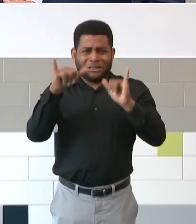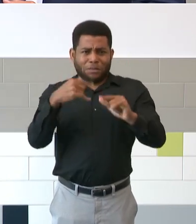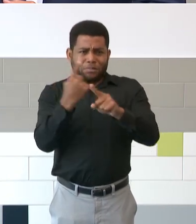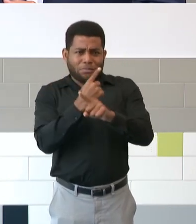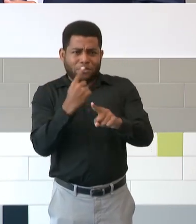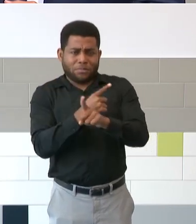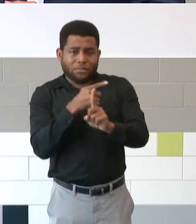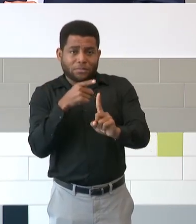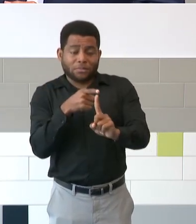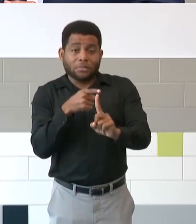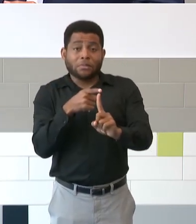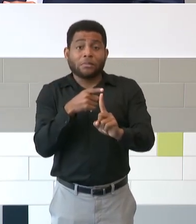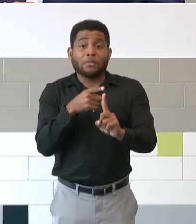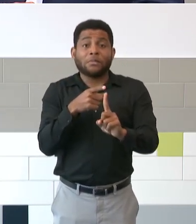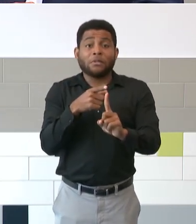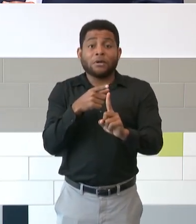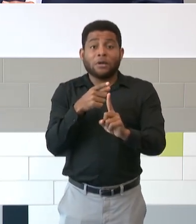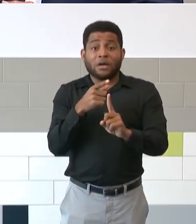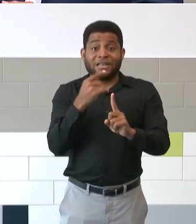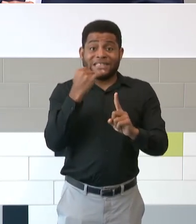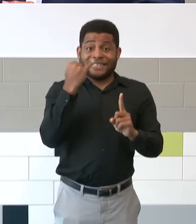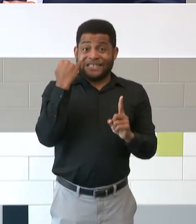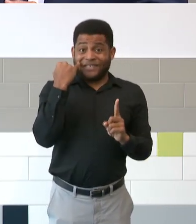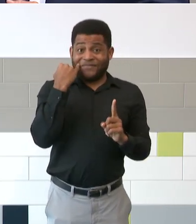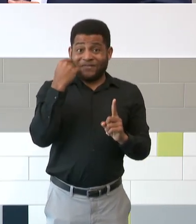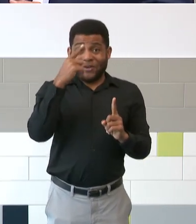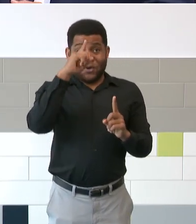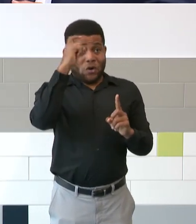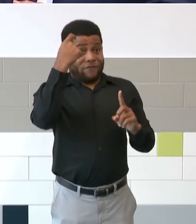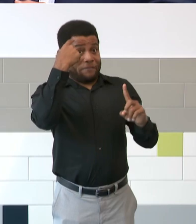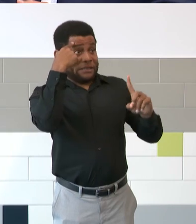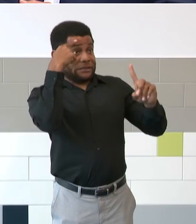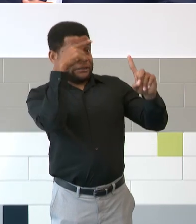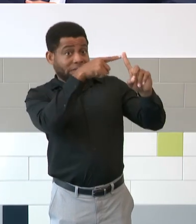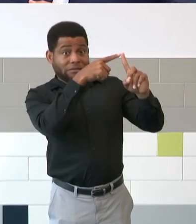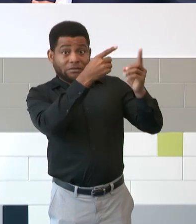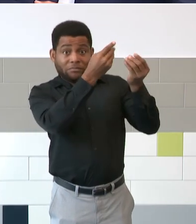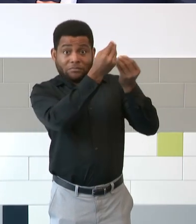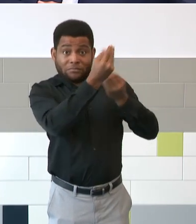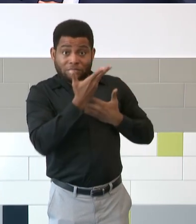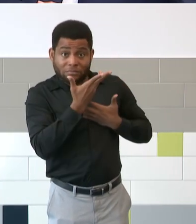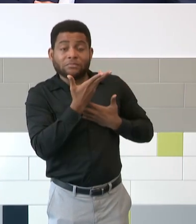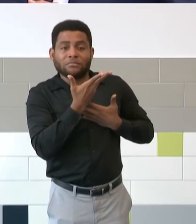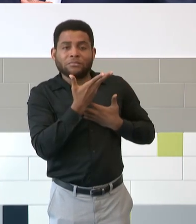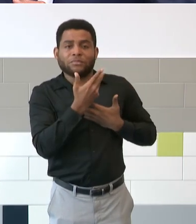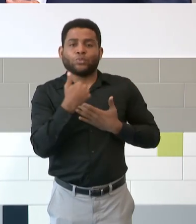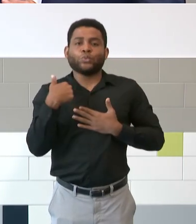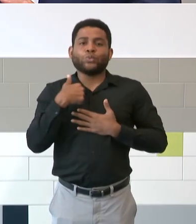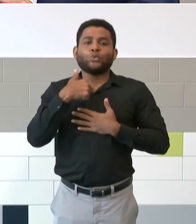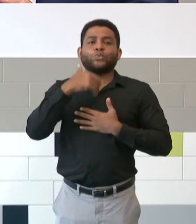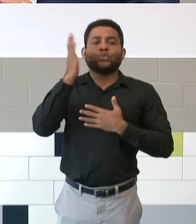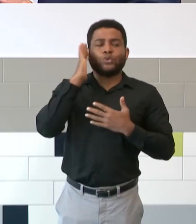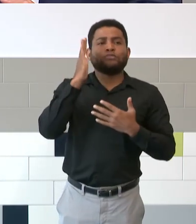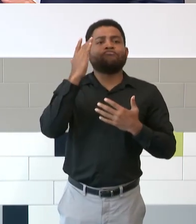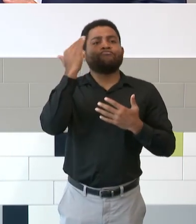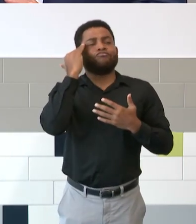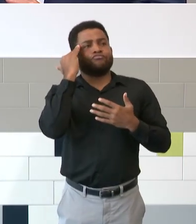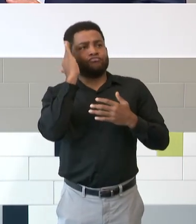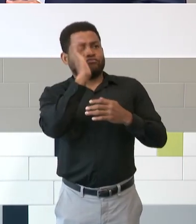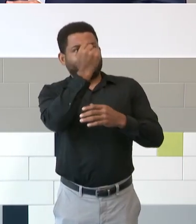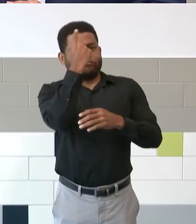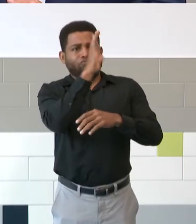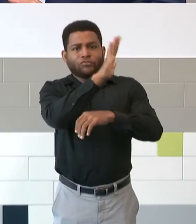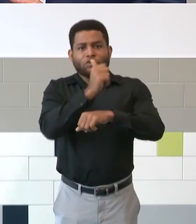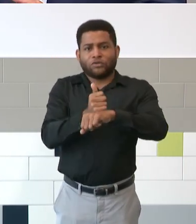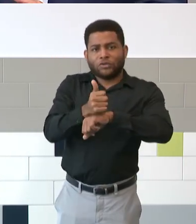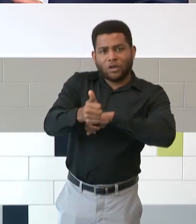any implications on the government, we of course will look at what happened or what the allegations are and then have something to say